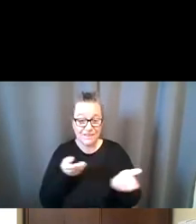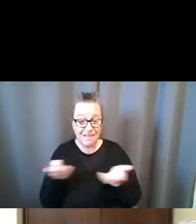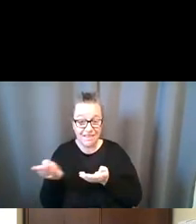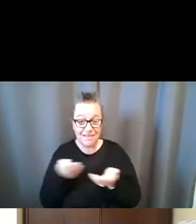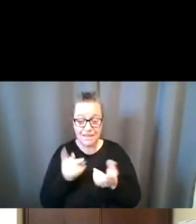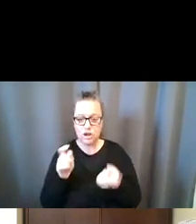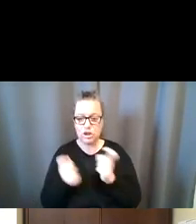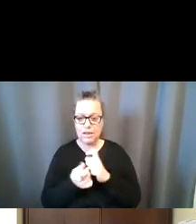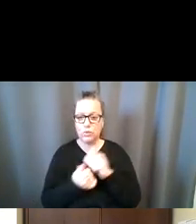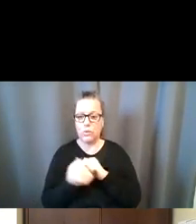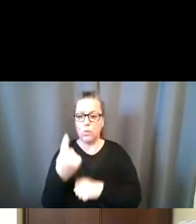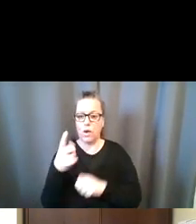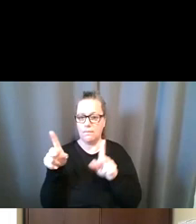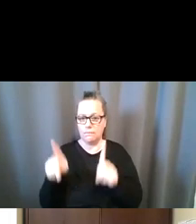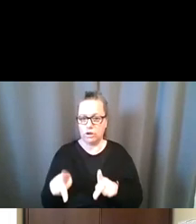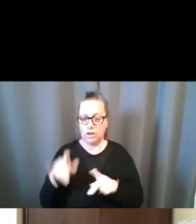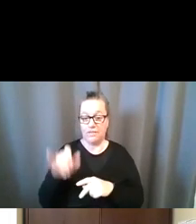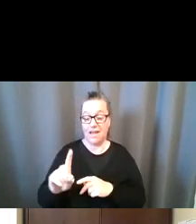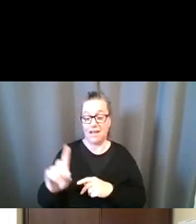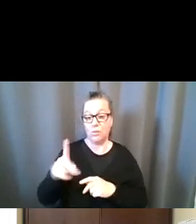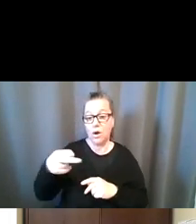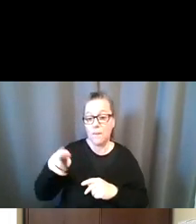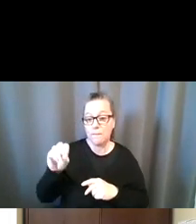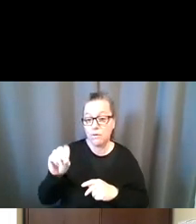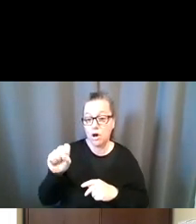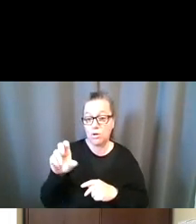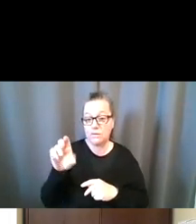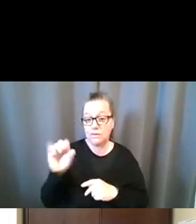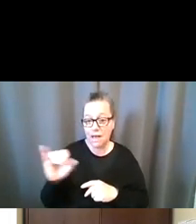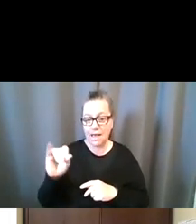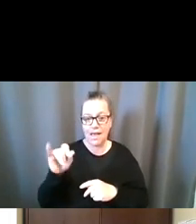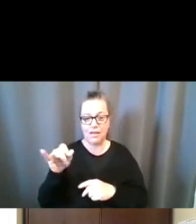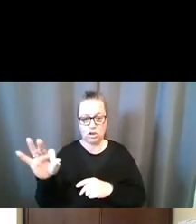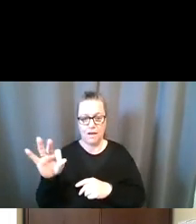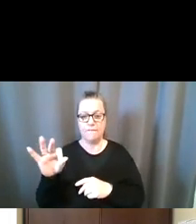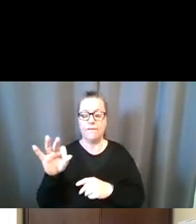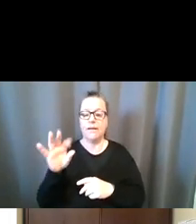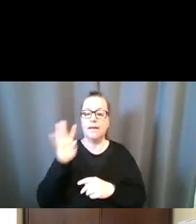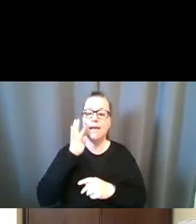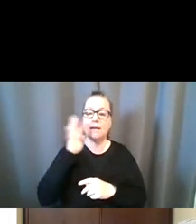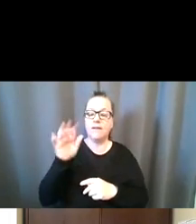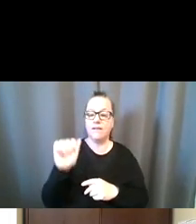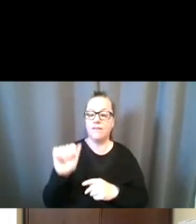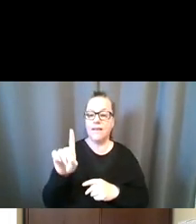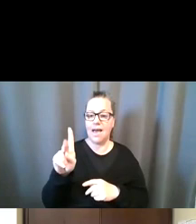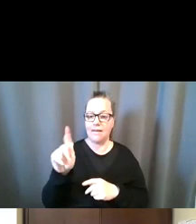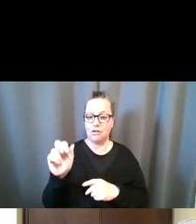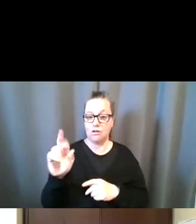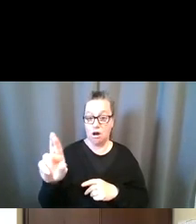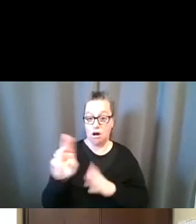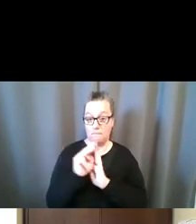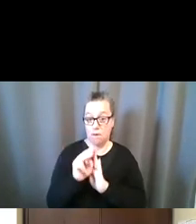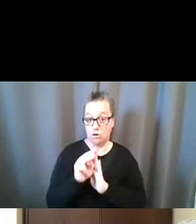person. And that's where Prosci and Jeff invented the ADKAR model. So I'm going to walk us through those